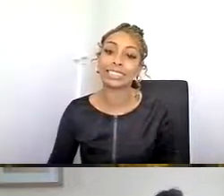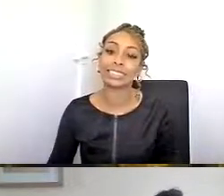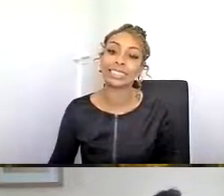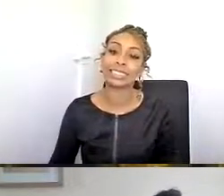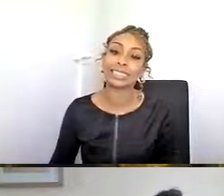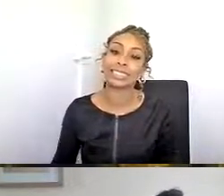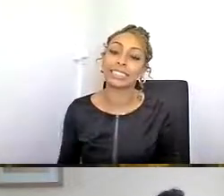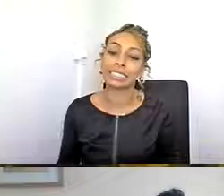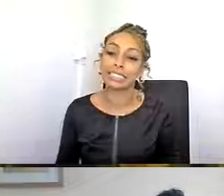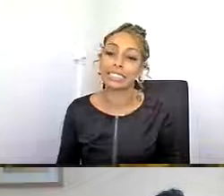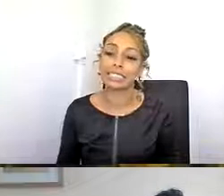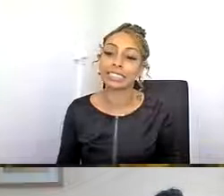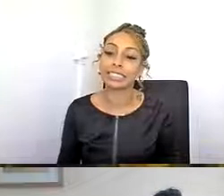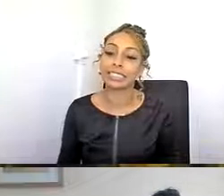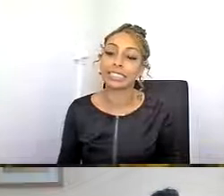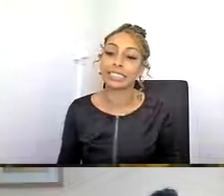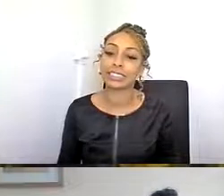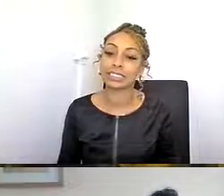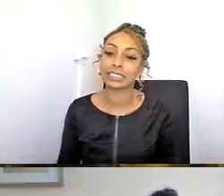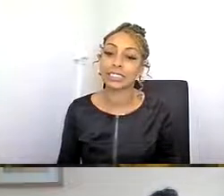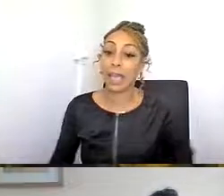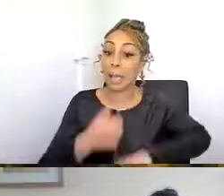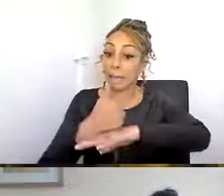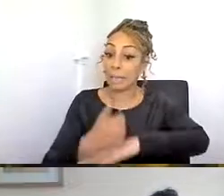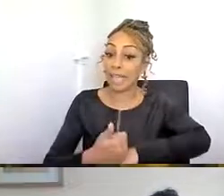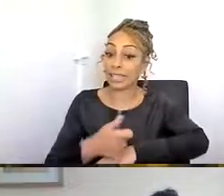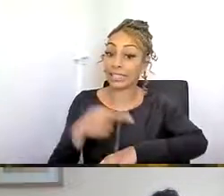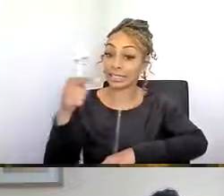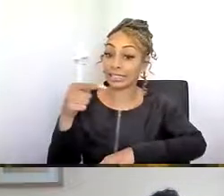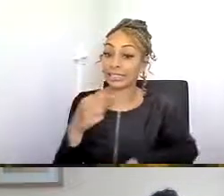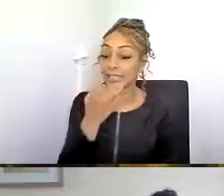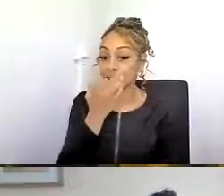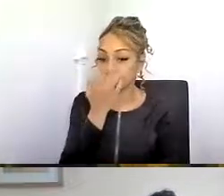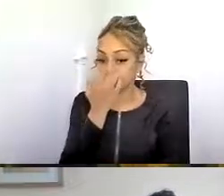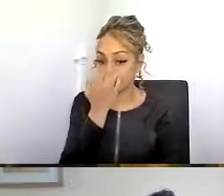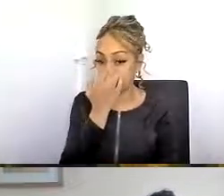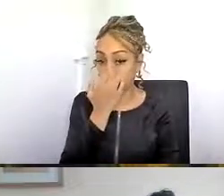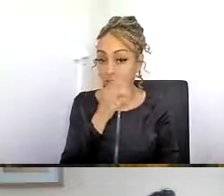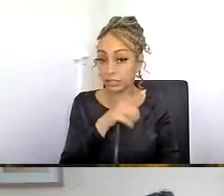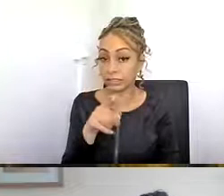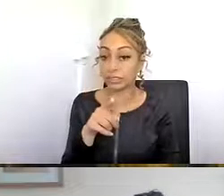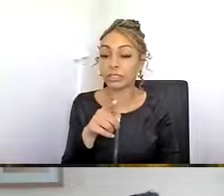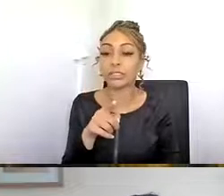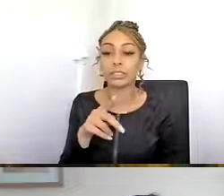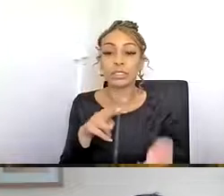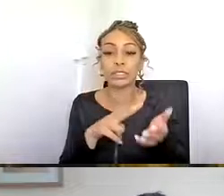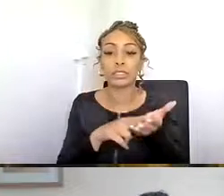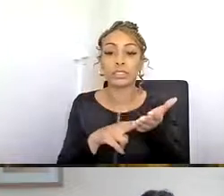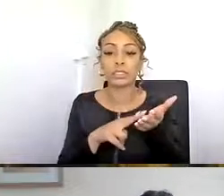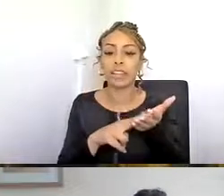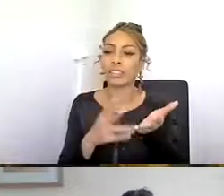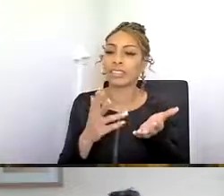of the Veronese that it's based on. So you can, it's actually a very slightly